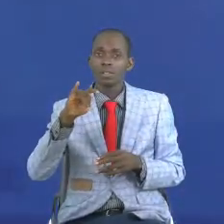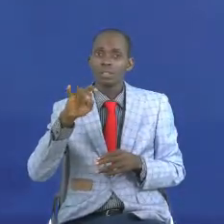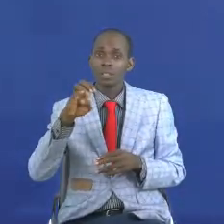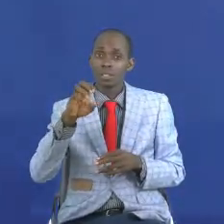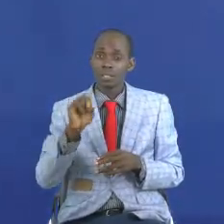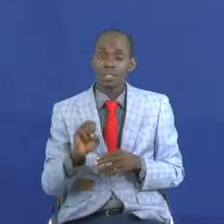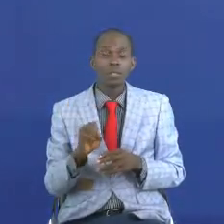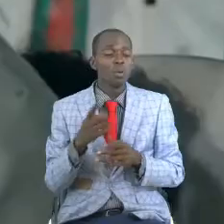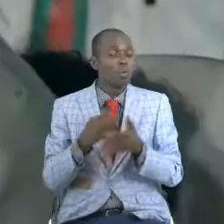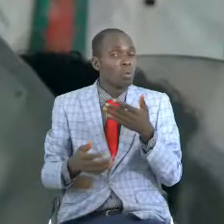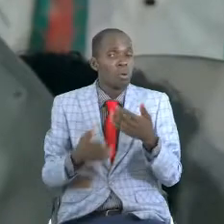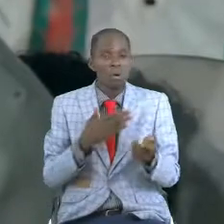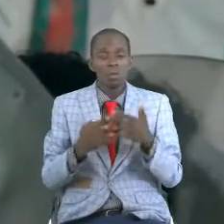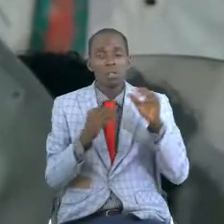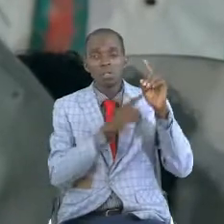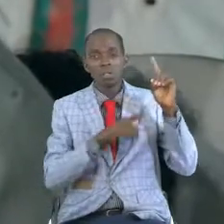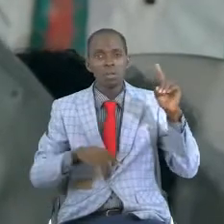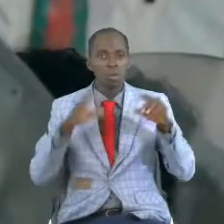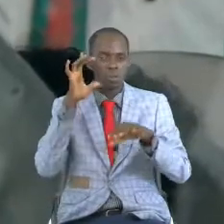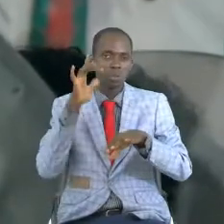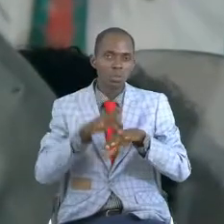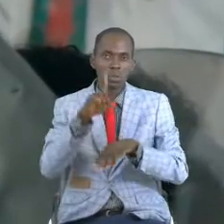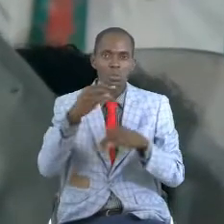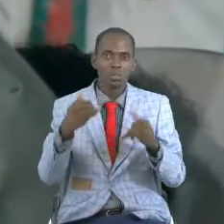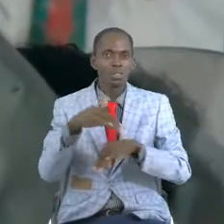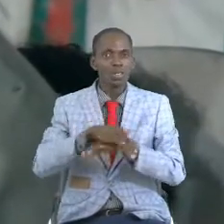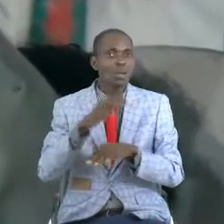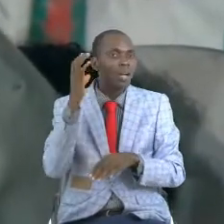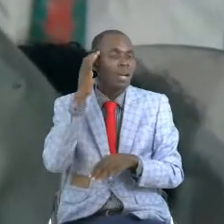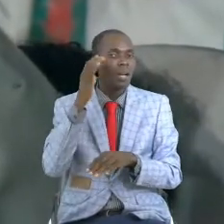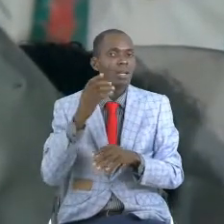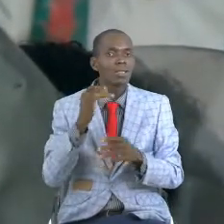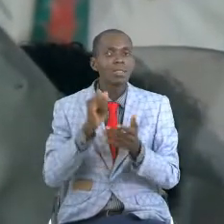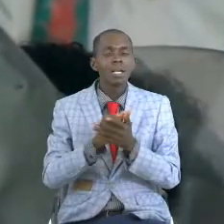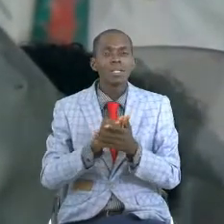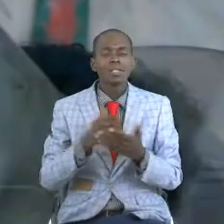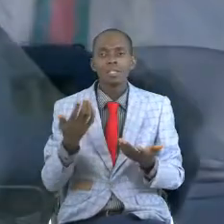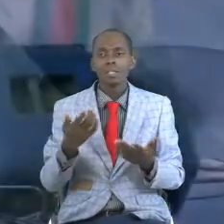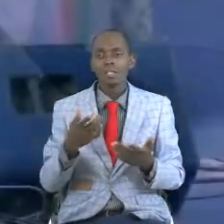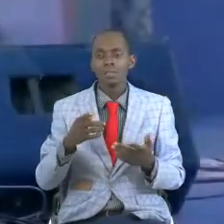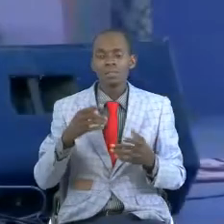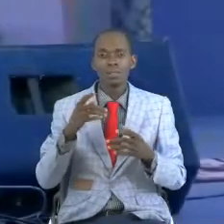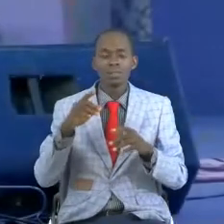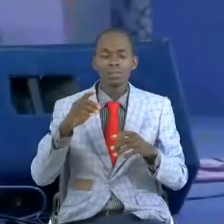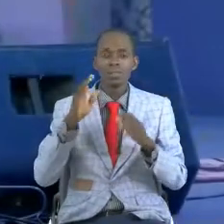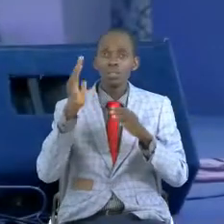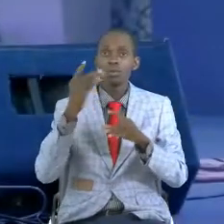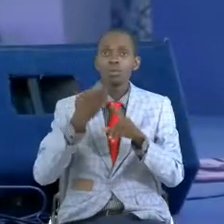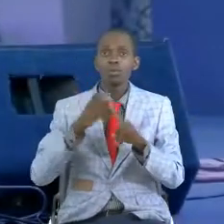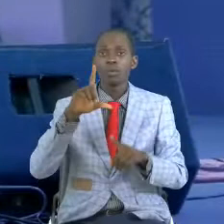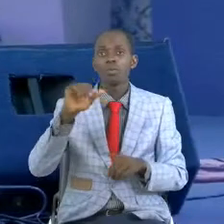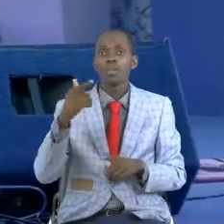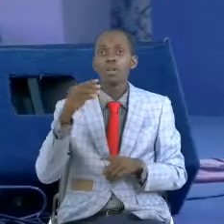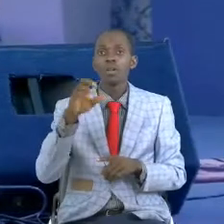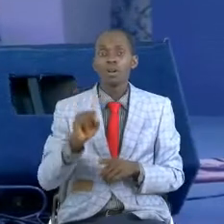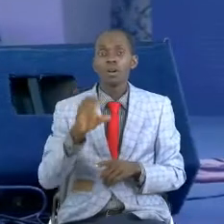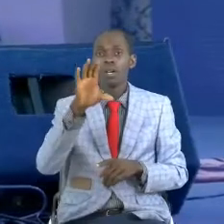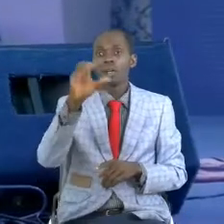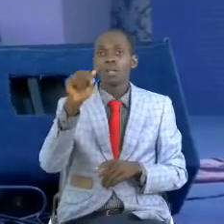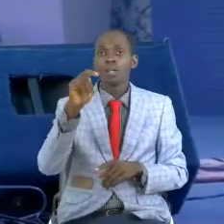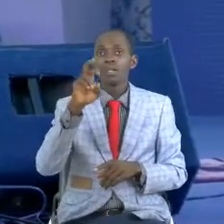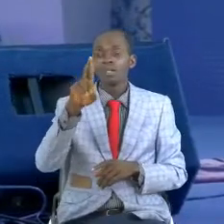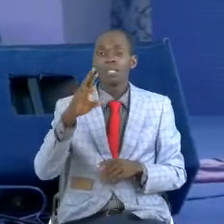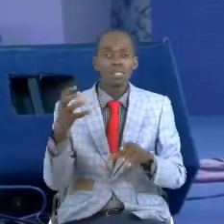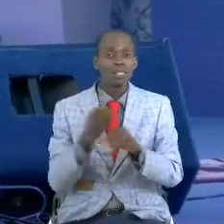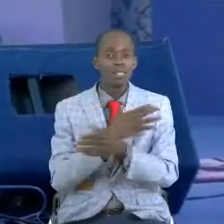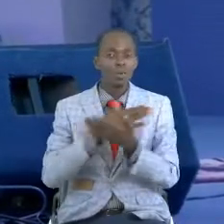tonight. You had that testimony from Lagos, cancer taking away every form of cancer. You